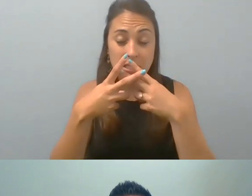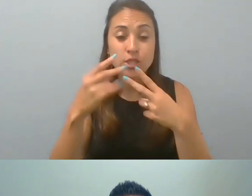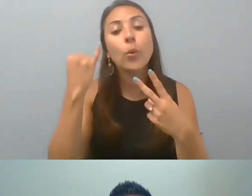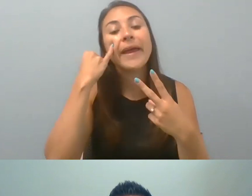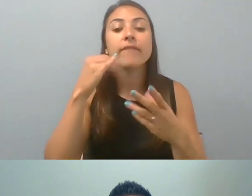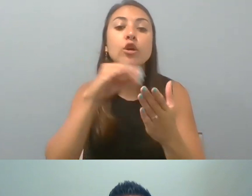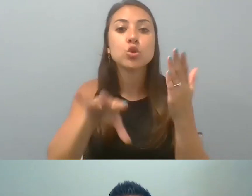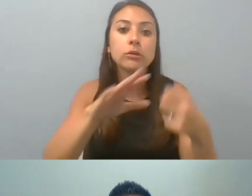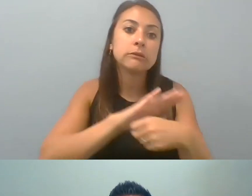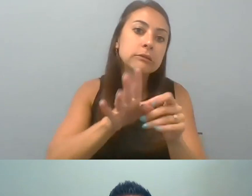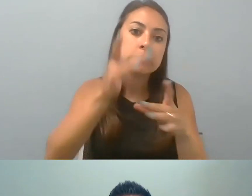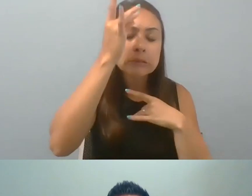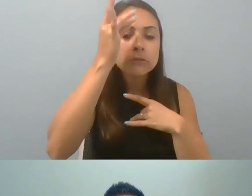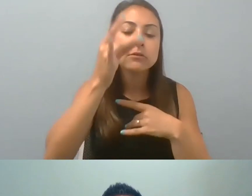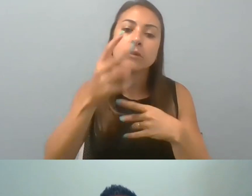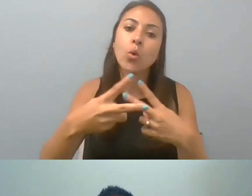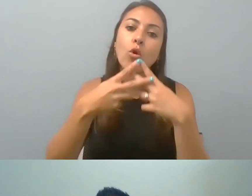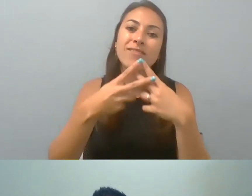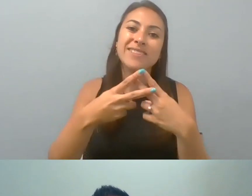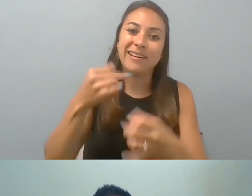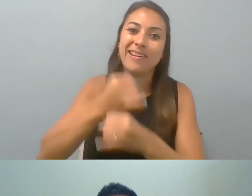services provide food for them?